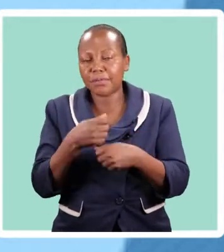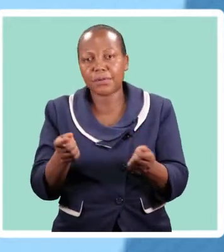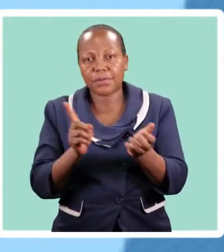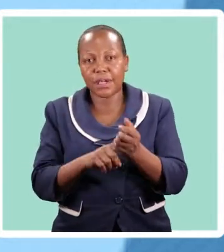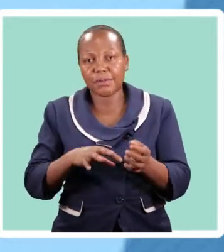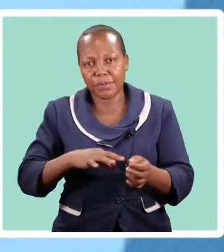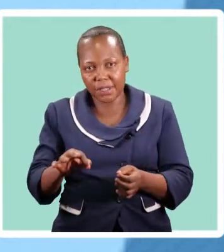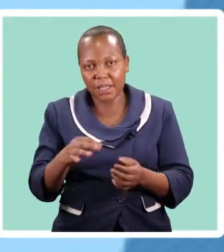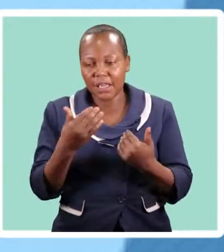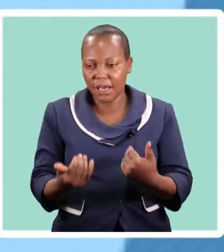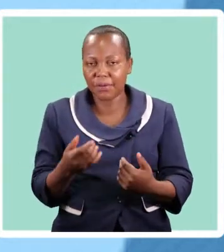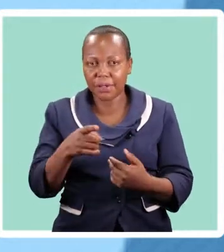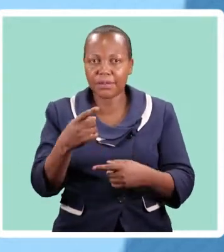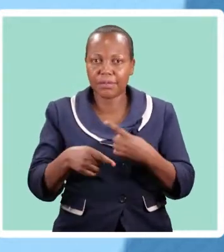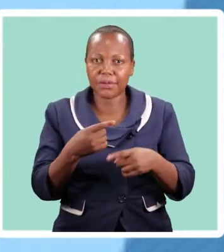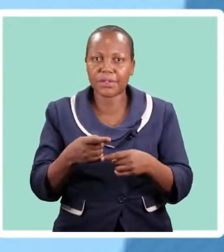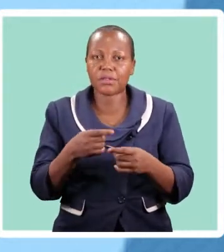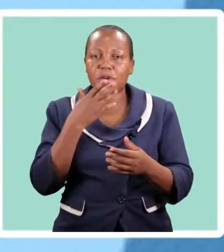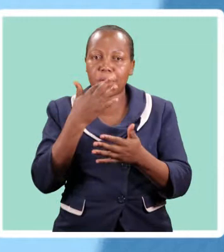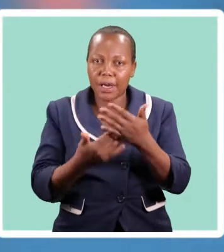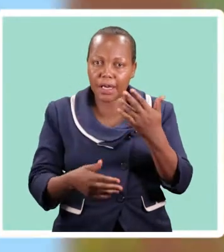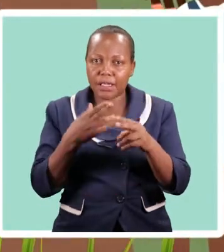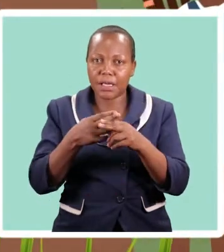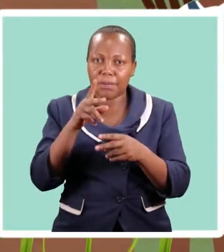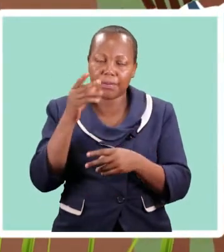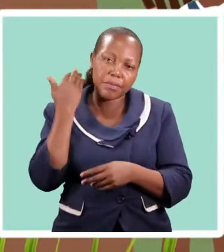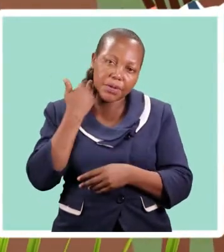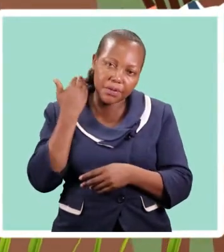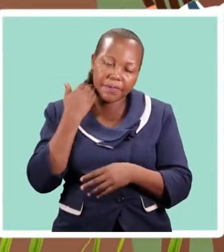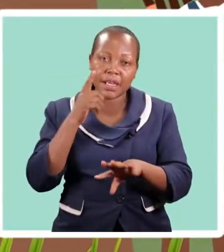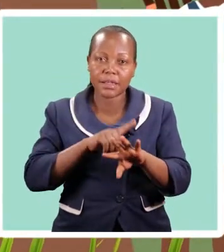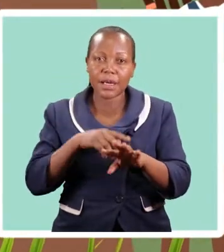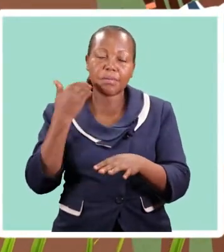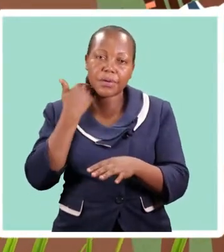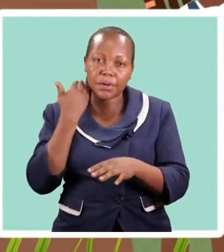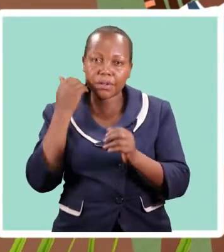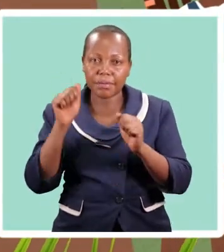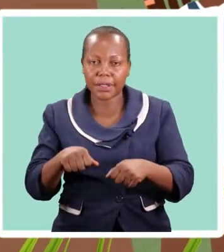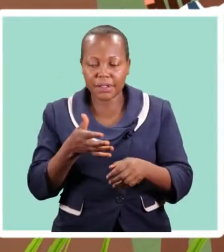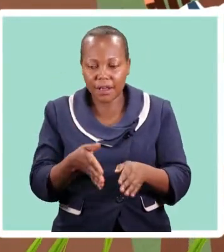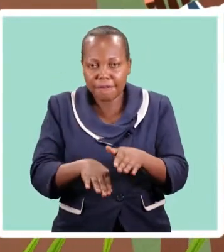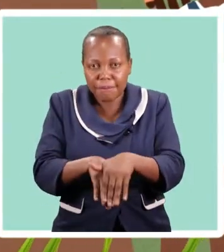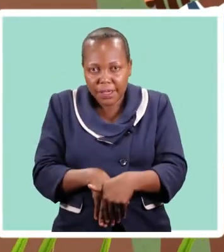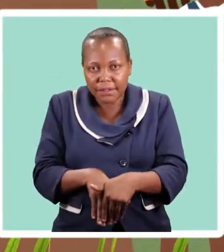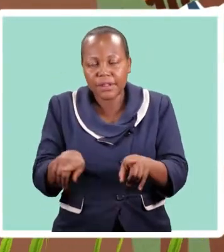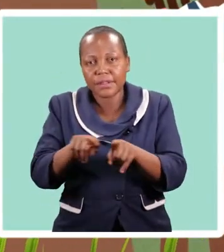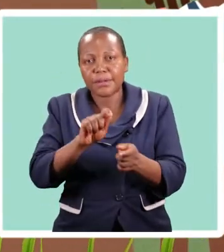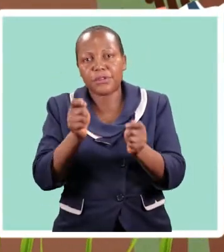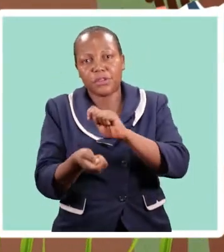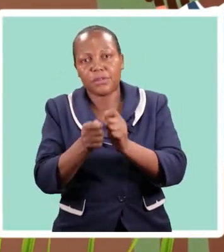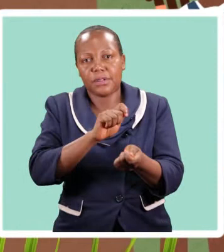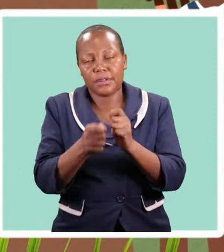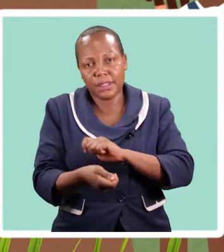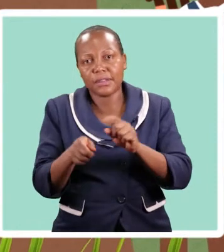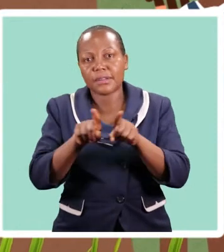days. That is what we call period. During your period, you need to wear pads and change them as often as